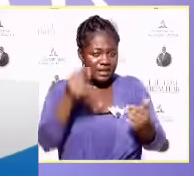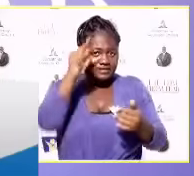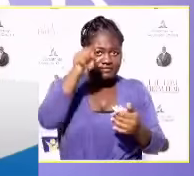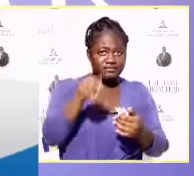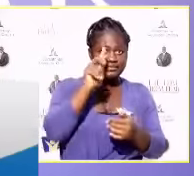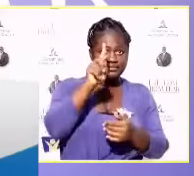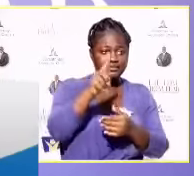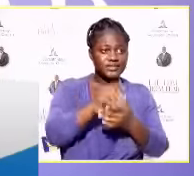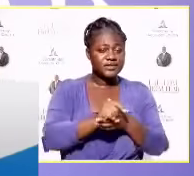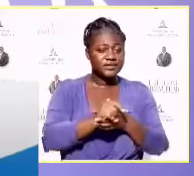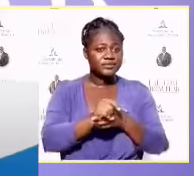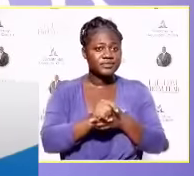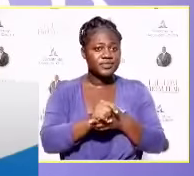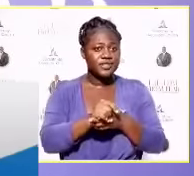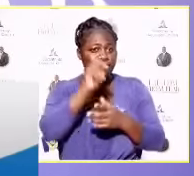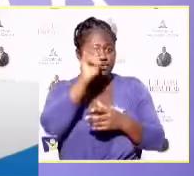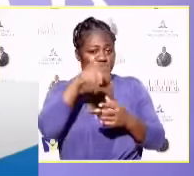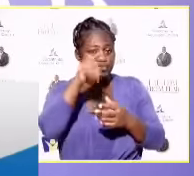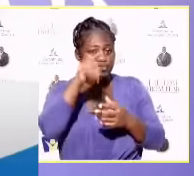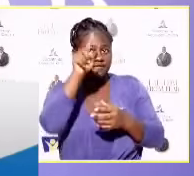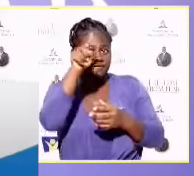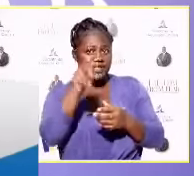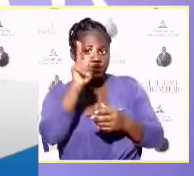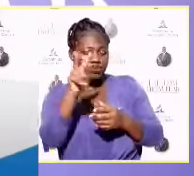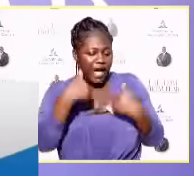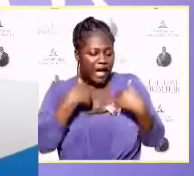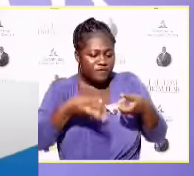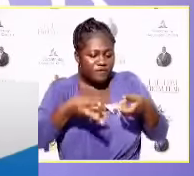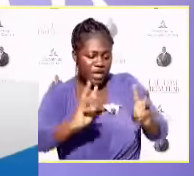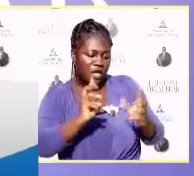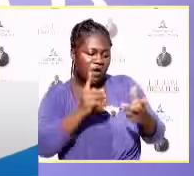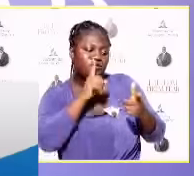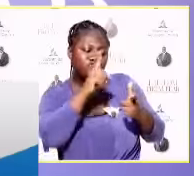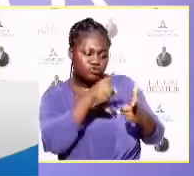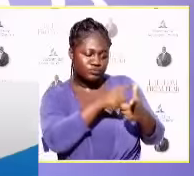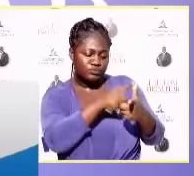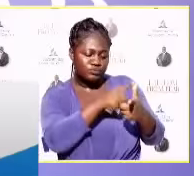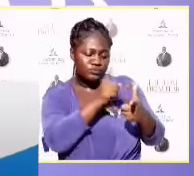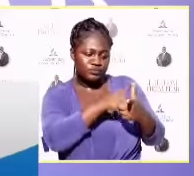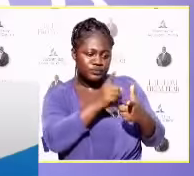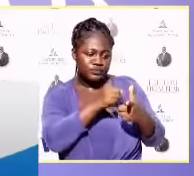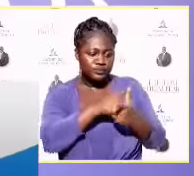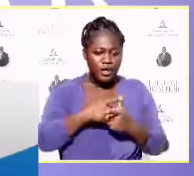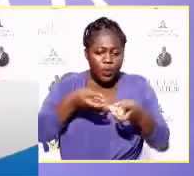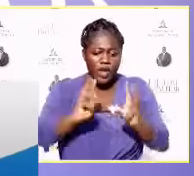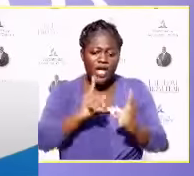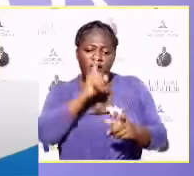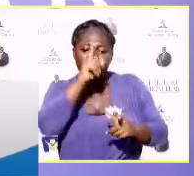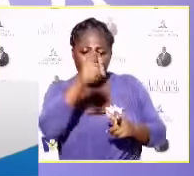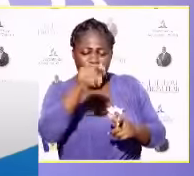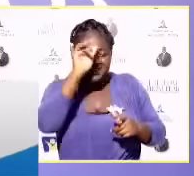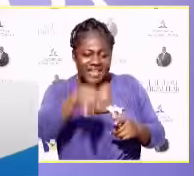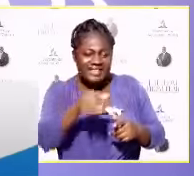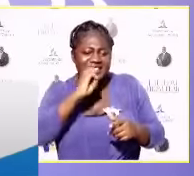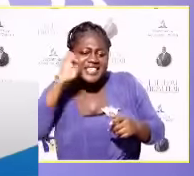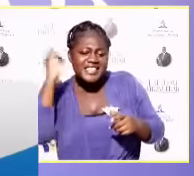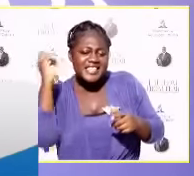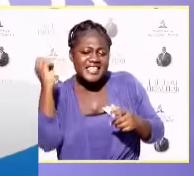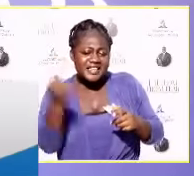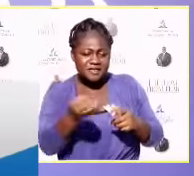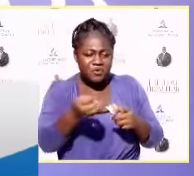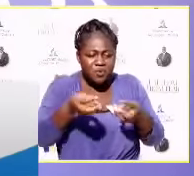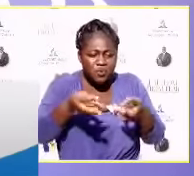In verse 2, we have the way of truth. But the way of truth shall be evil spoken